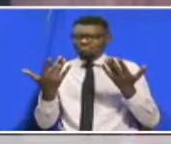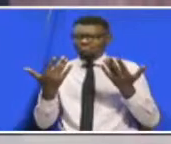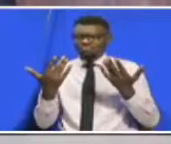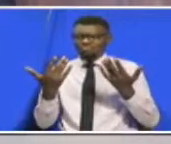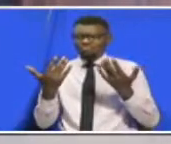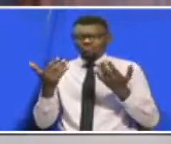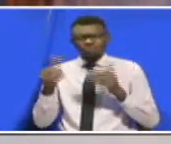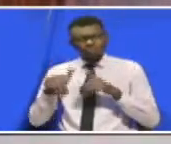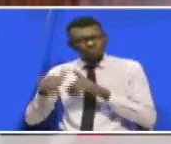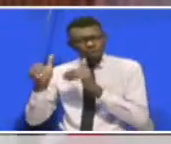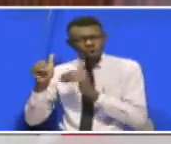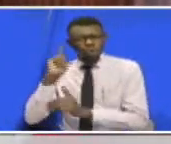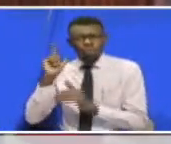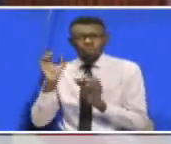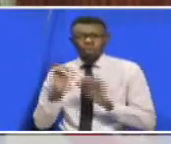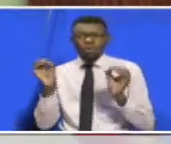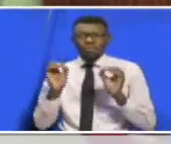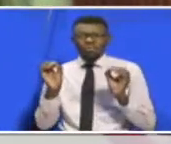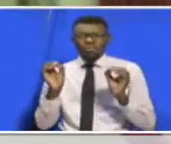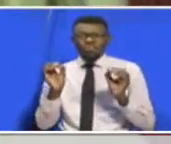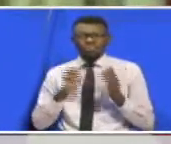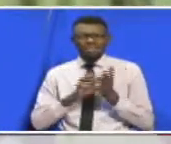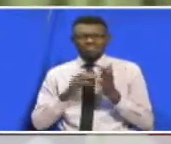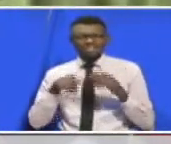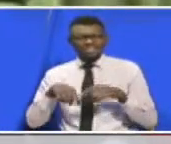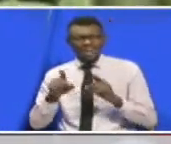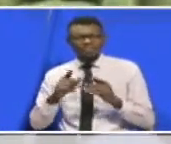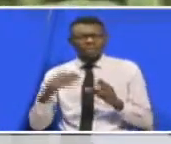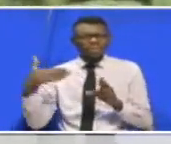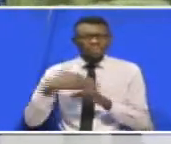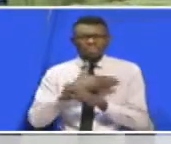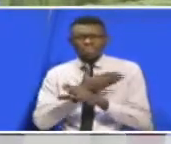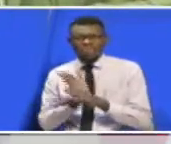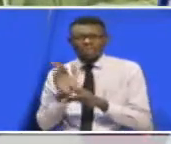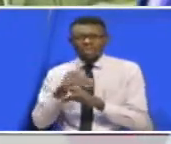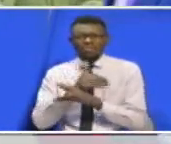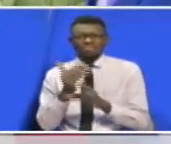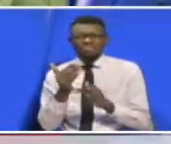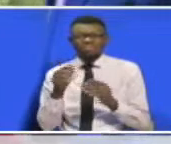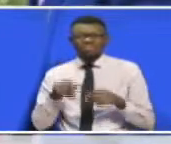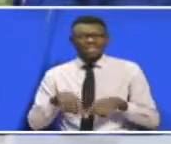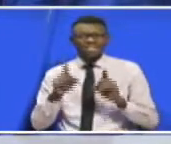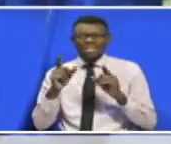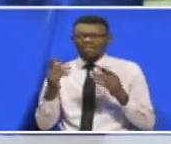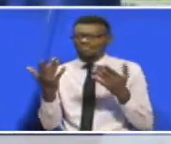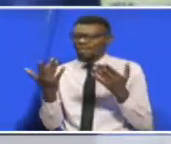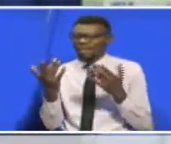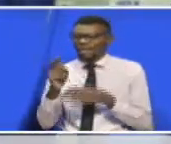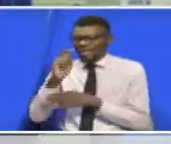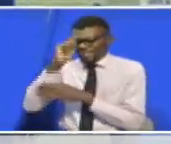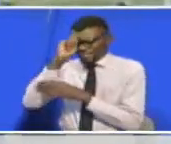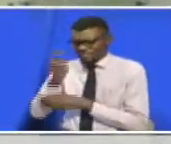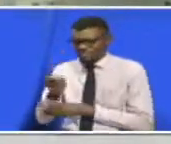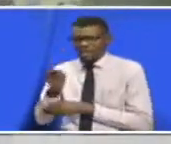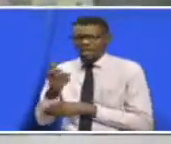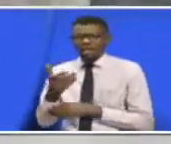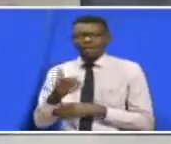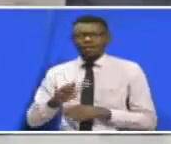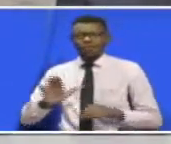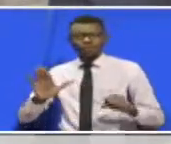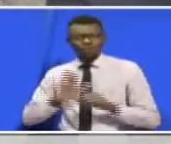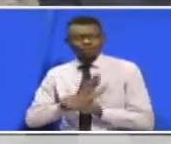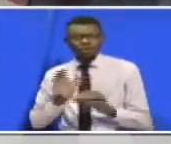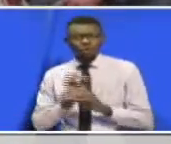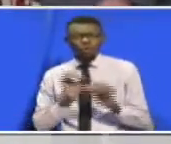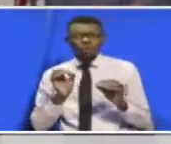he's actually seeing a person who is engaging in a cat and mouse games. He's not in full compliance, but even attempts to